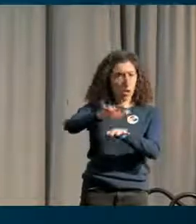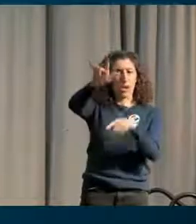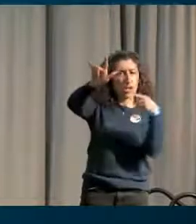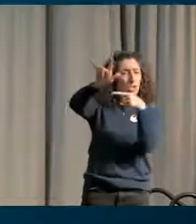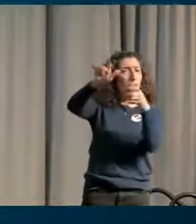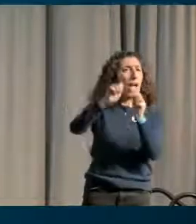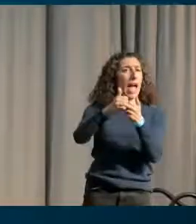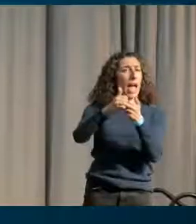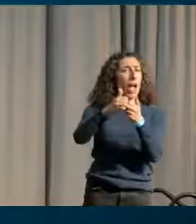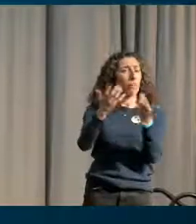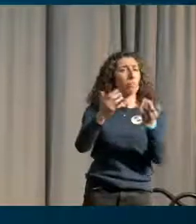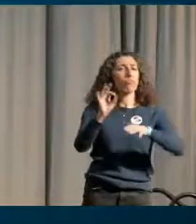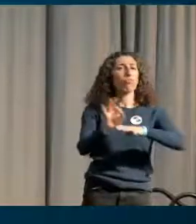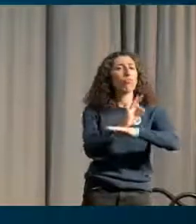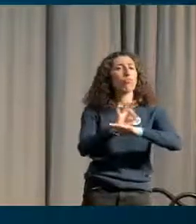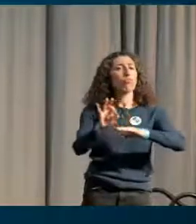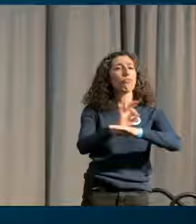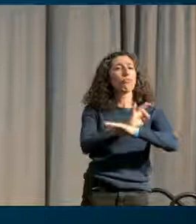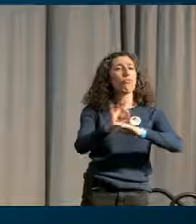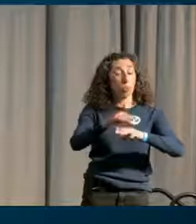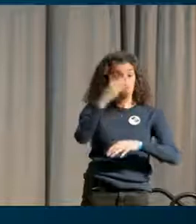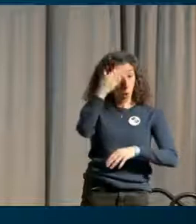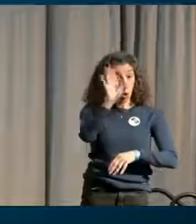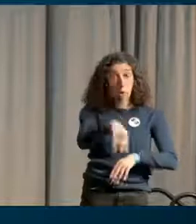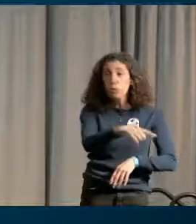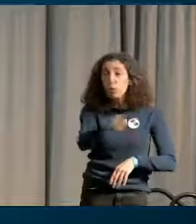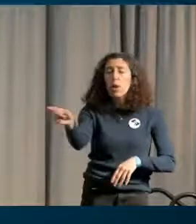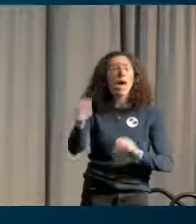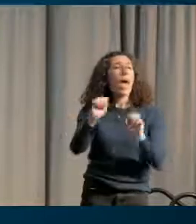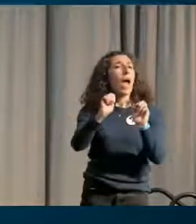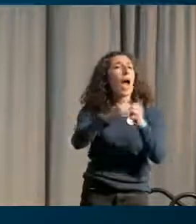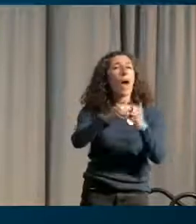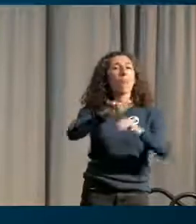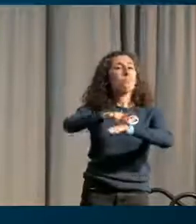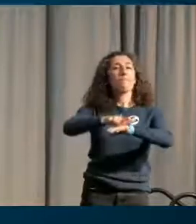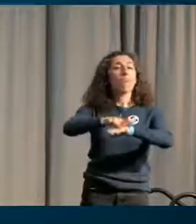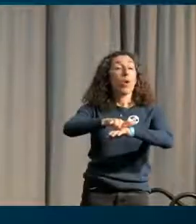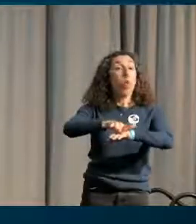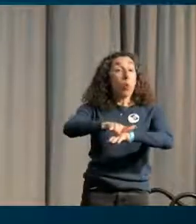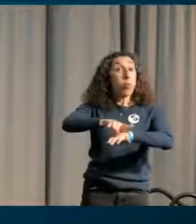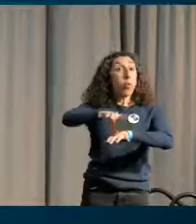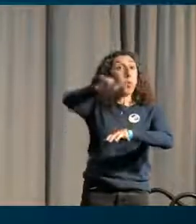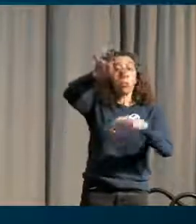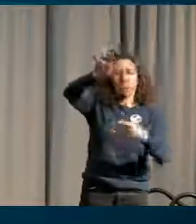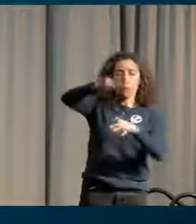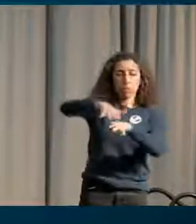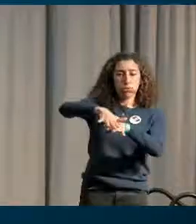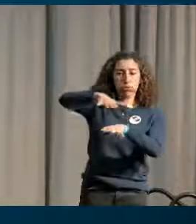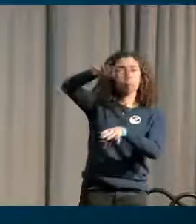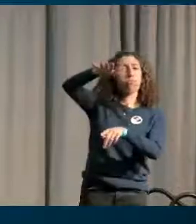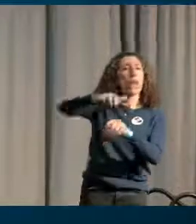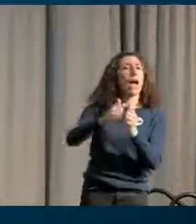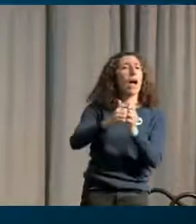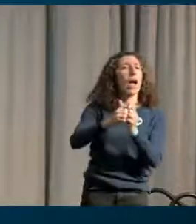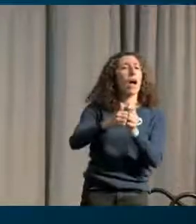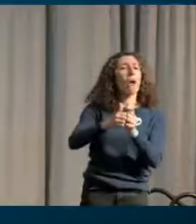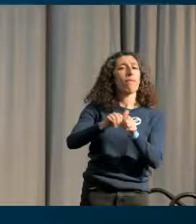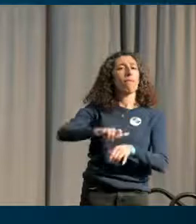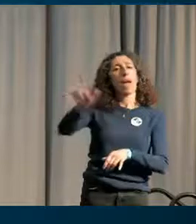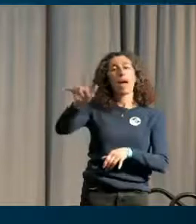an idea what helps things fly? Does anyone want to share with me and just say it really, really loud? My friend here.